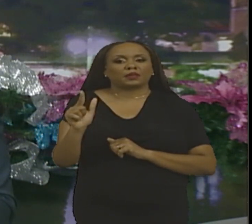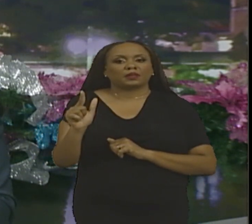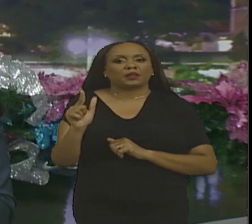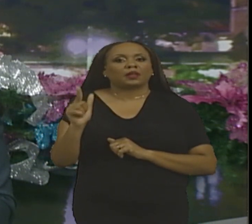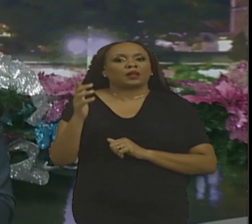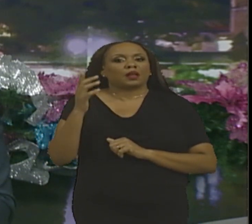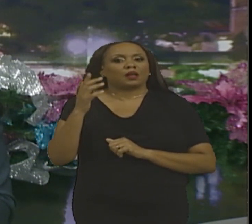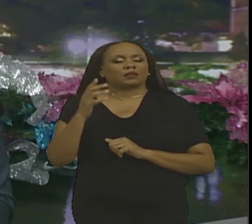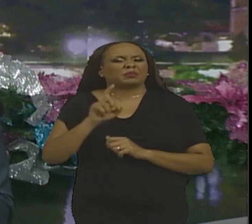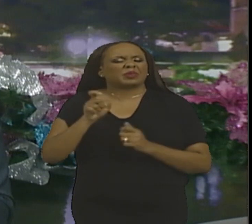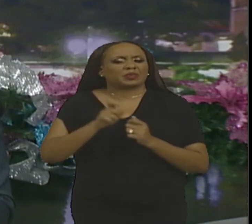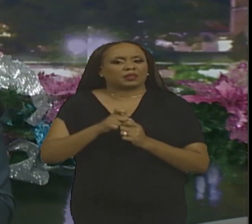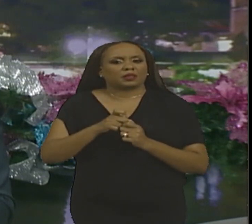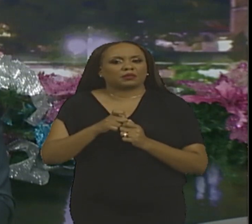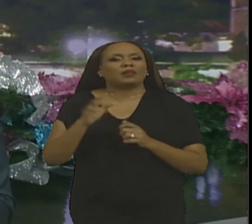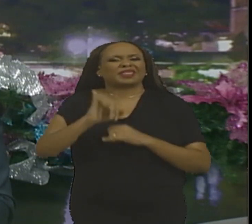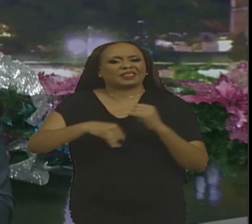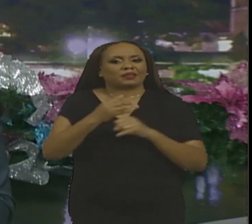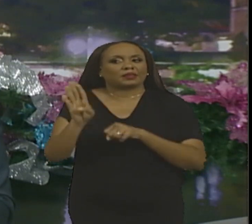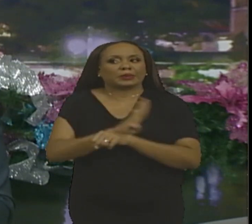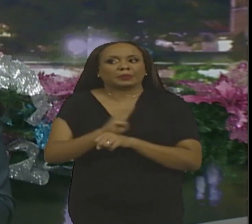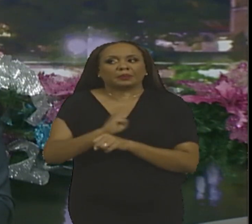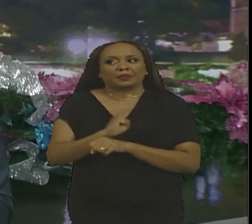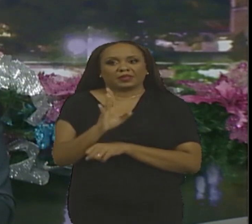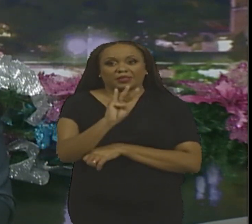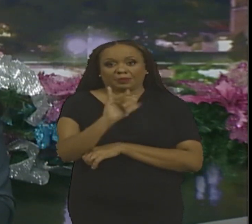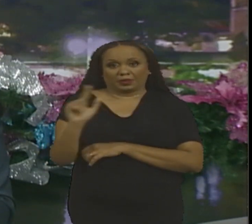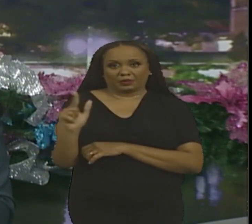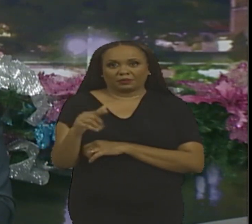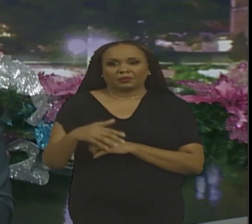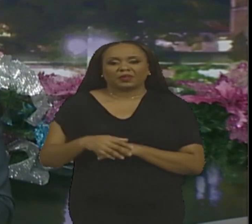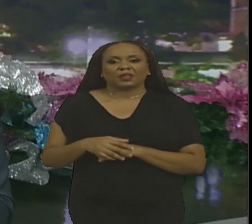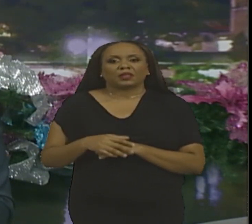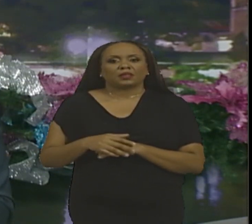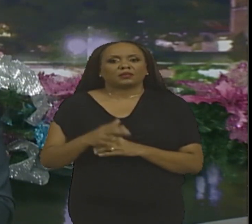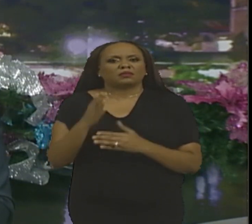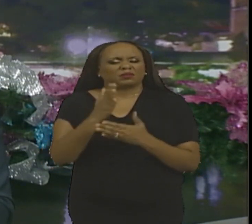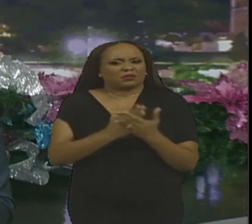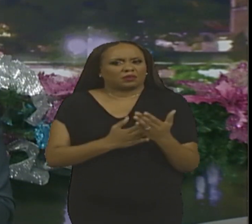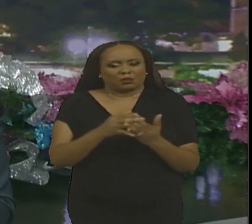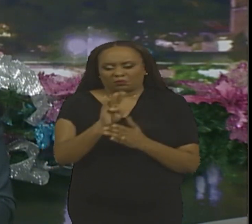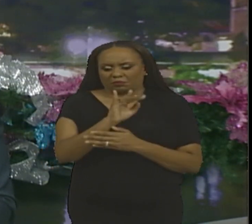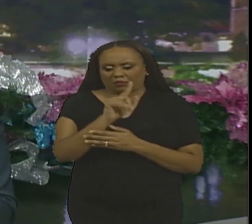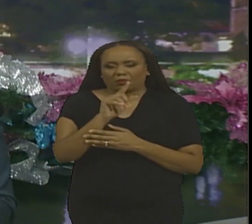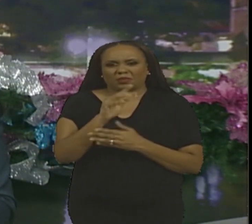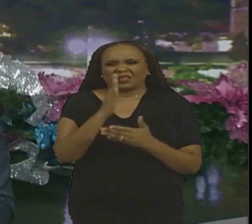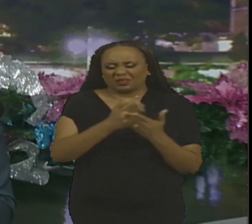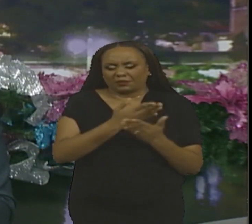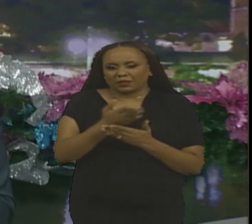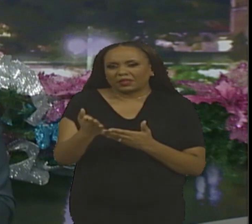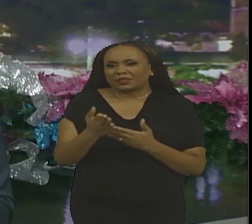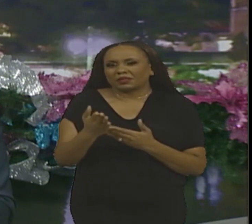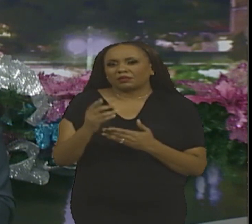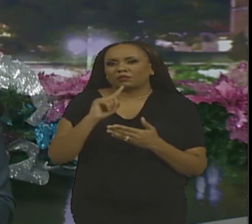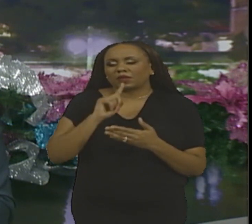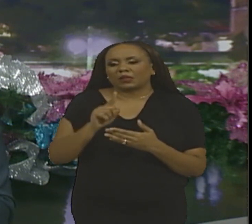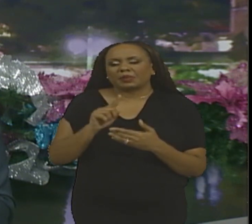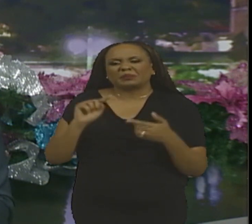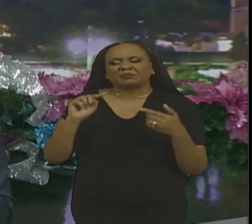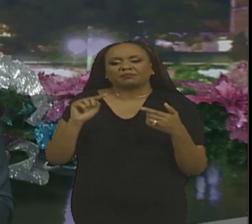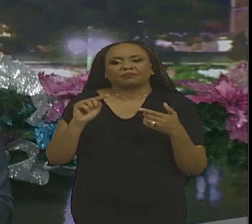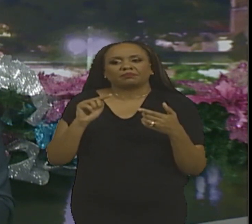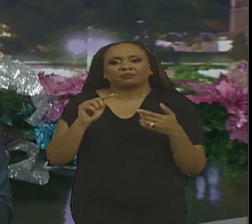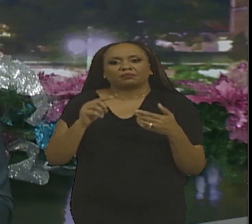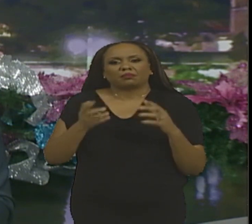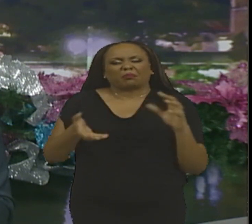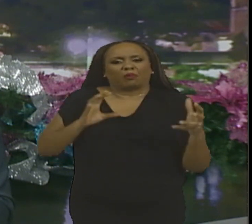told the Senate that 8 of Barbados' international business regimes were deemed to be potentially harmful. According to Senator Walcott, if they weren't